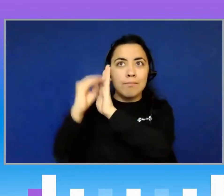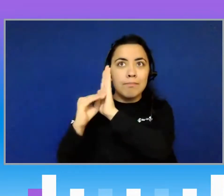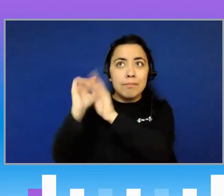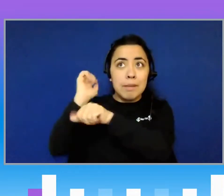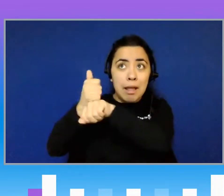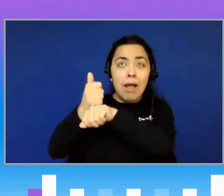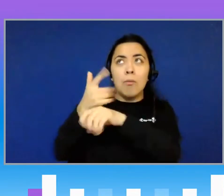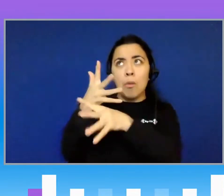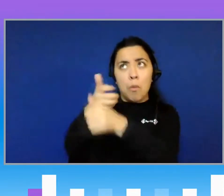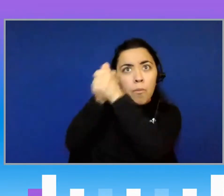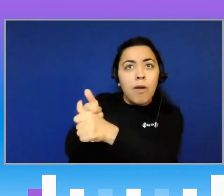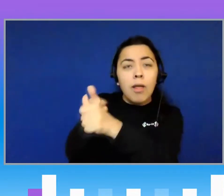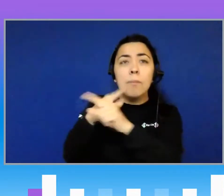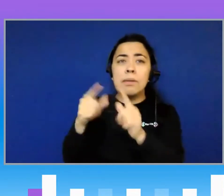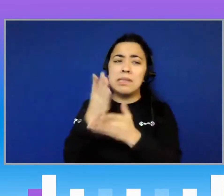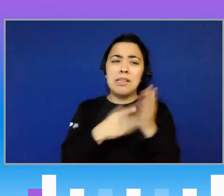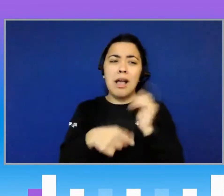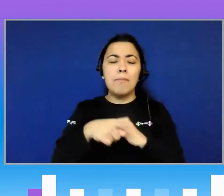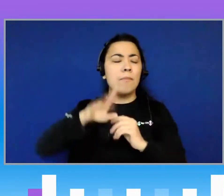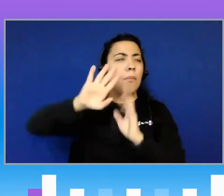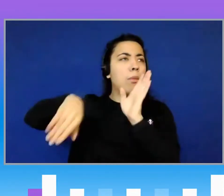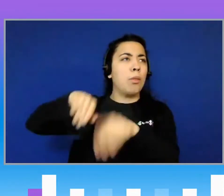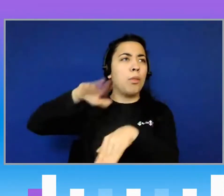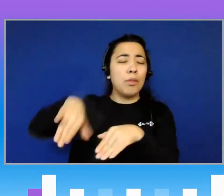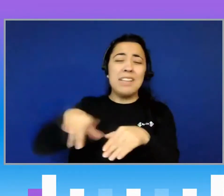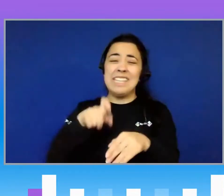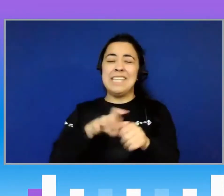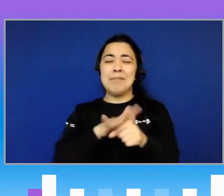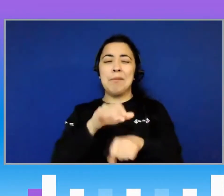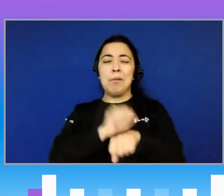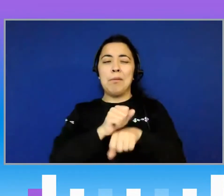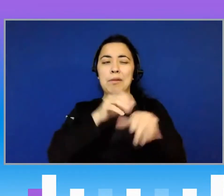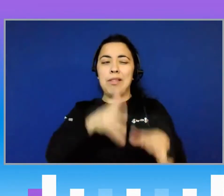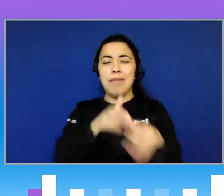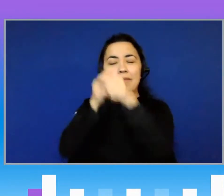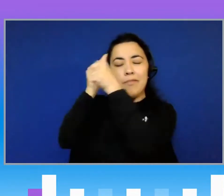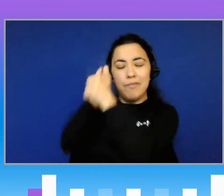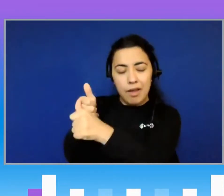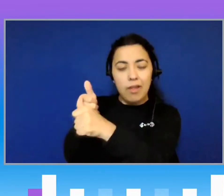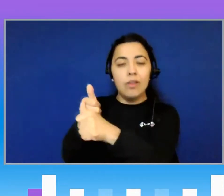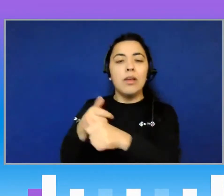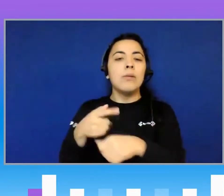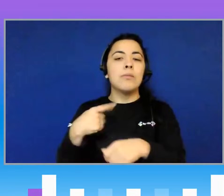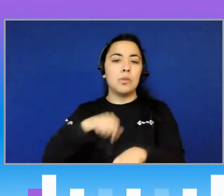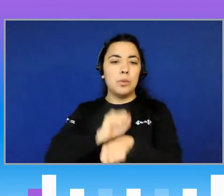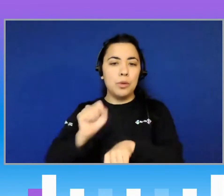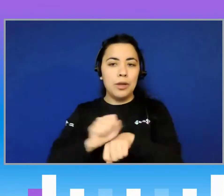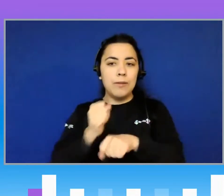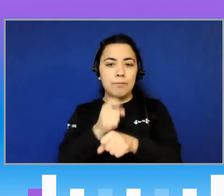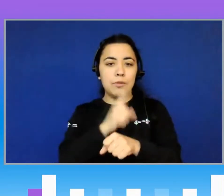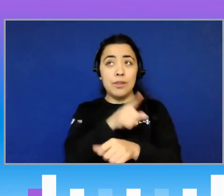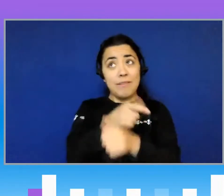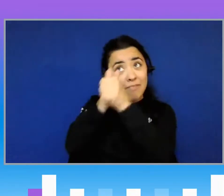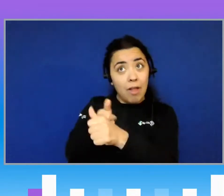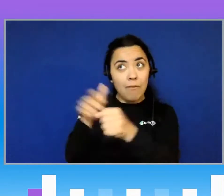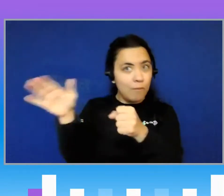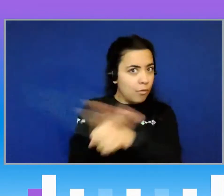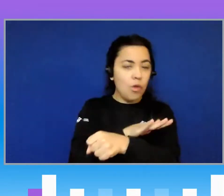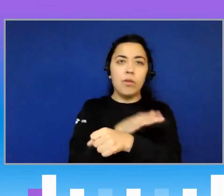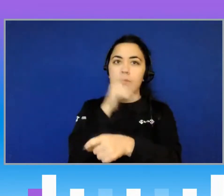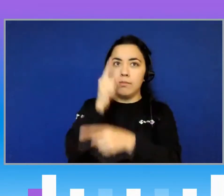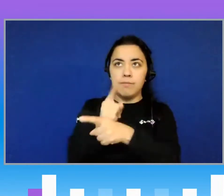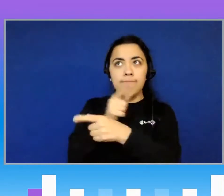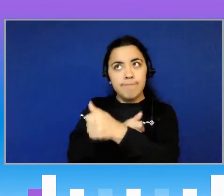But this is one of our priorities, working on the transposition and on the infringements to have correct national